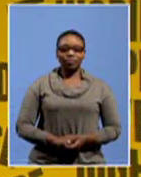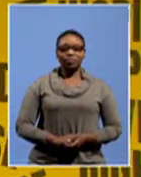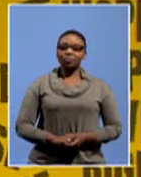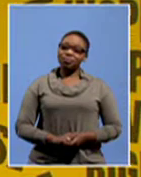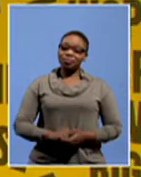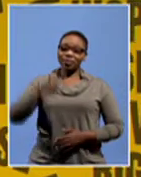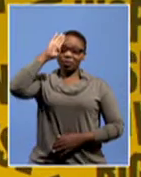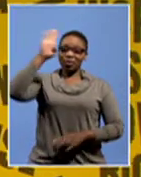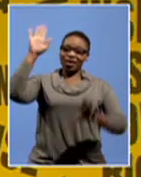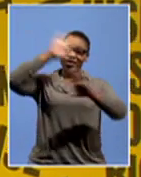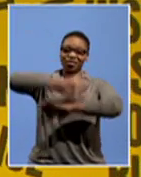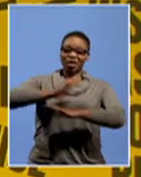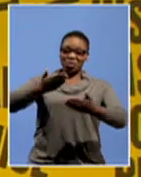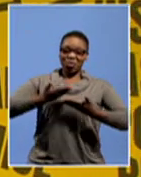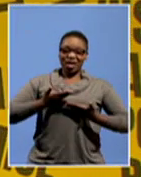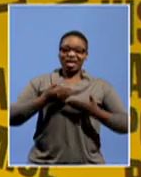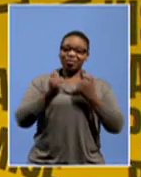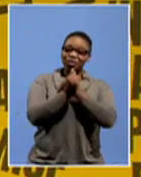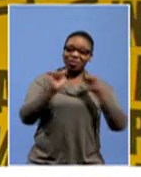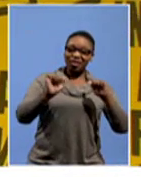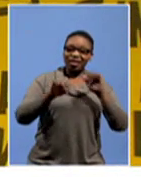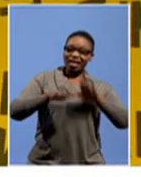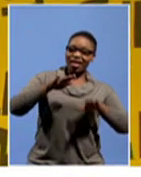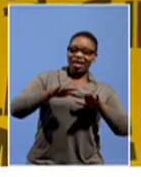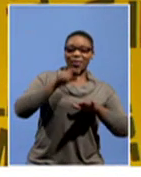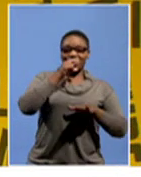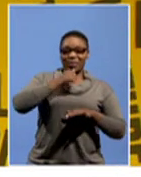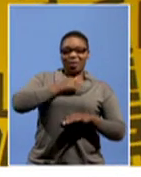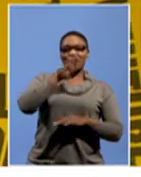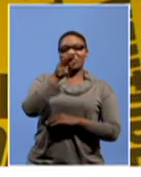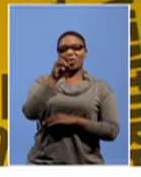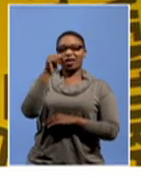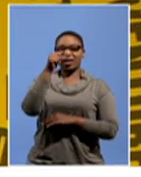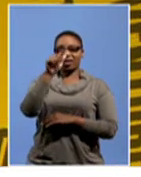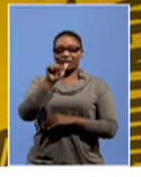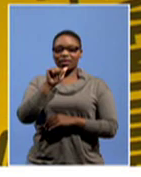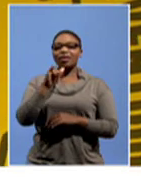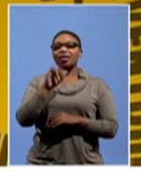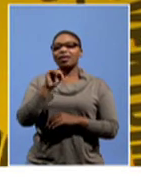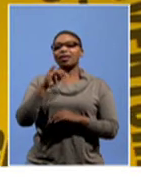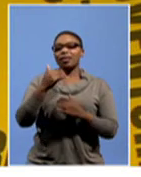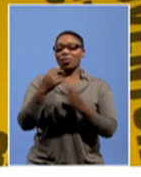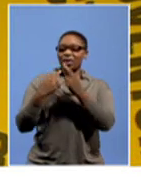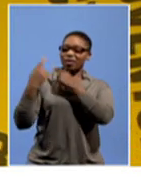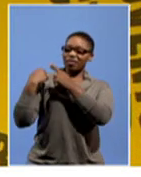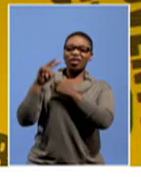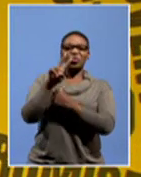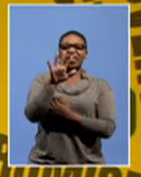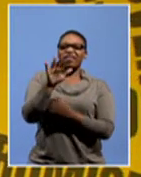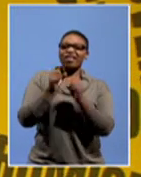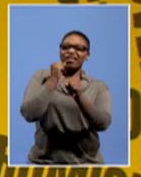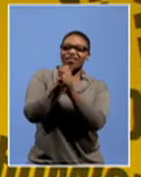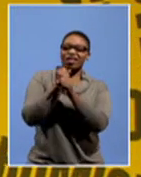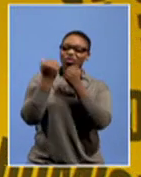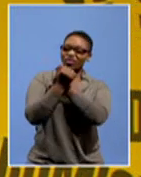Well, good evening and welcome to the Democracy Gauge. I'm Bongani Bingwa. As we reflect on 25 years of democracy,